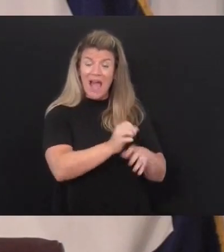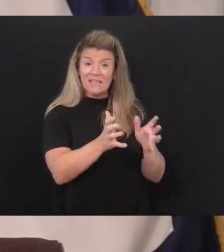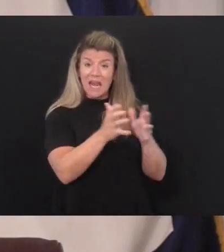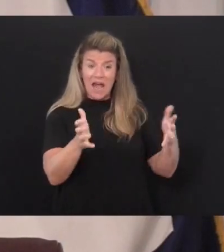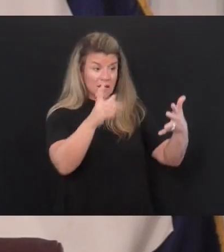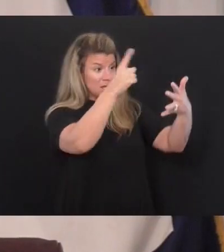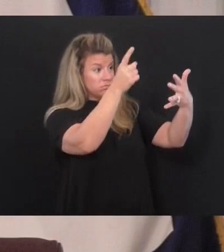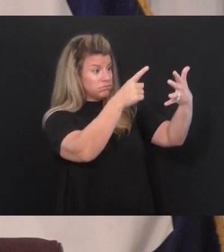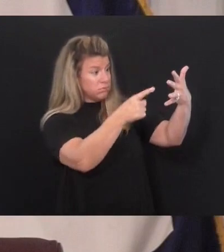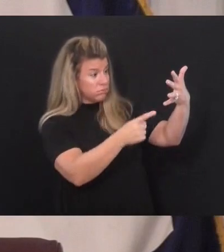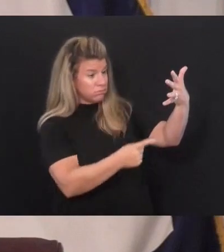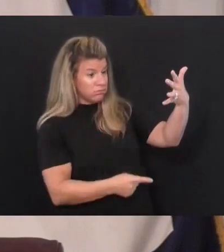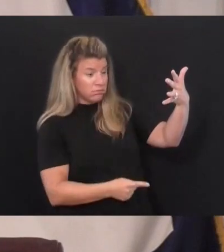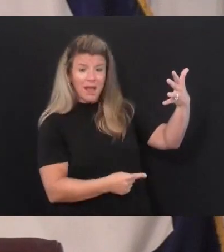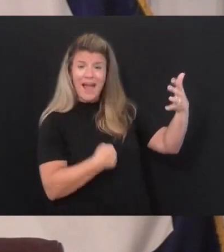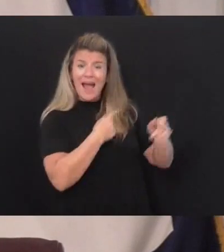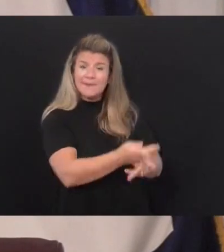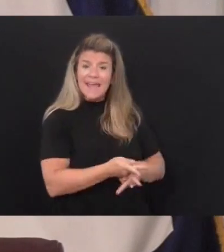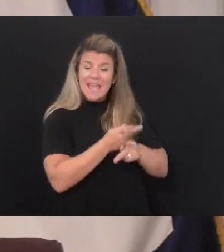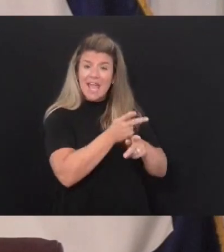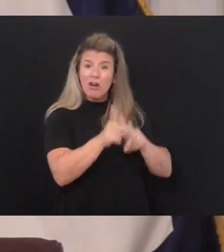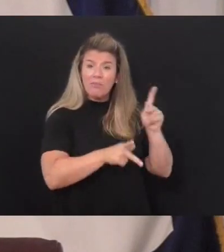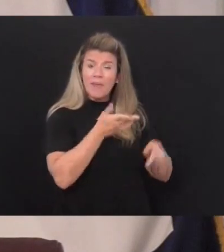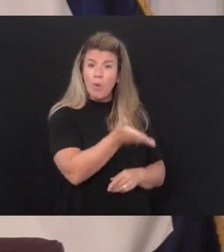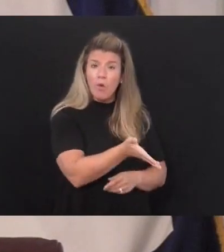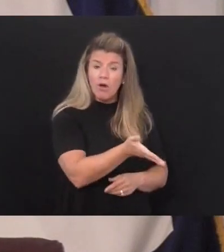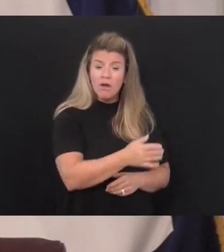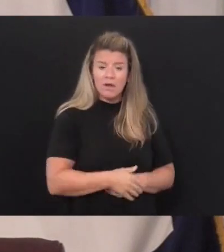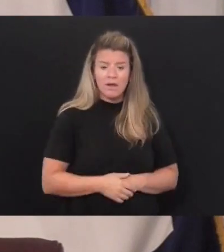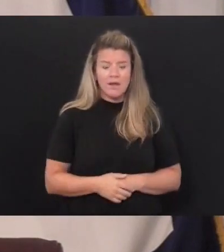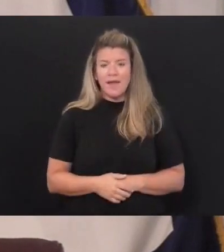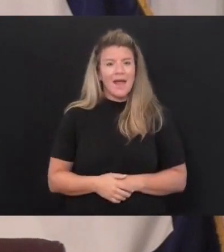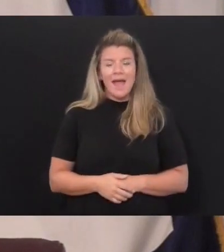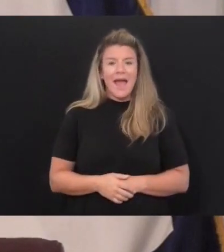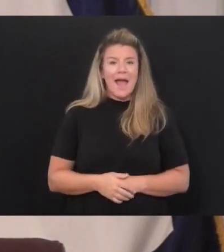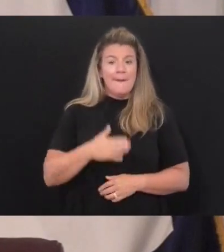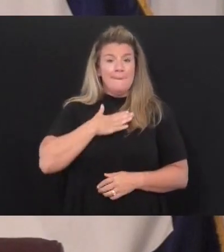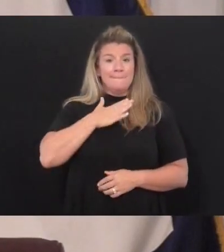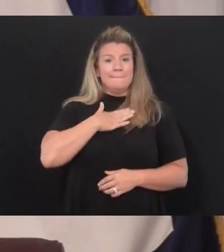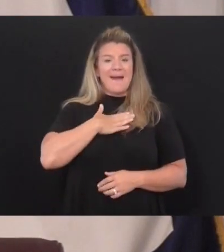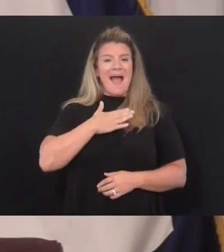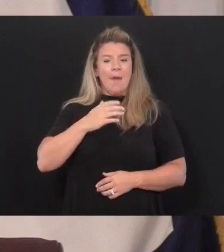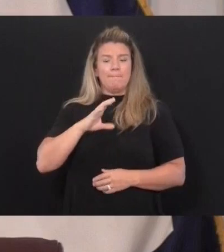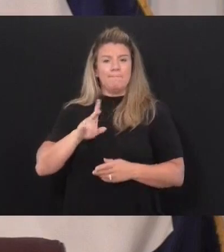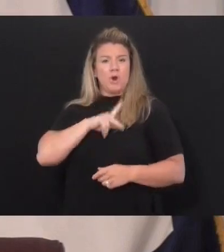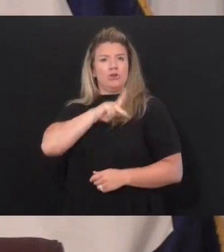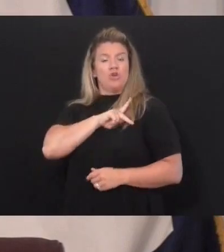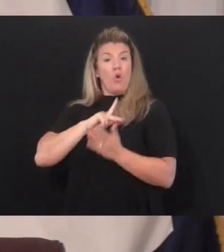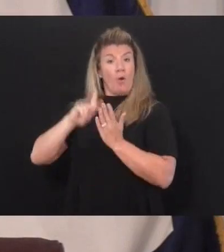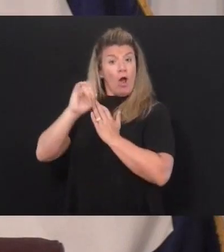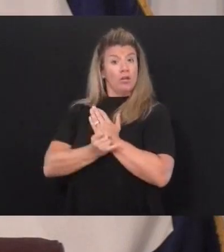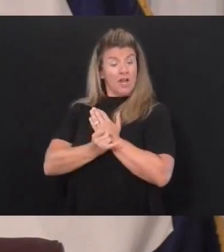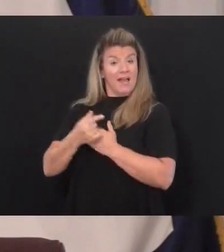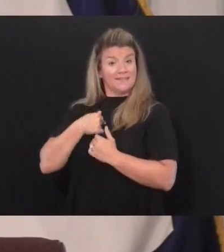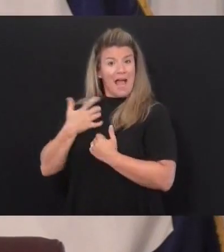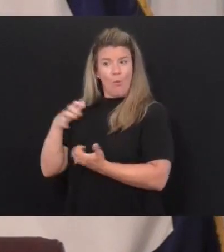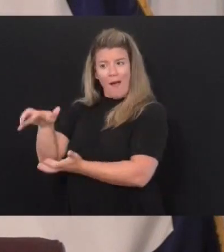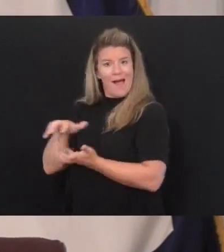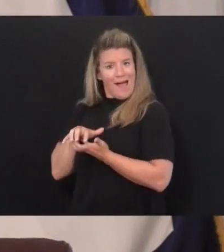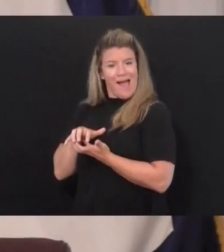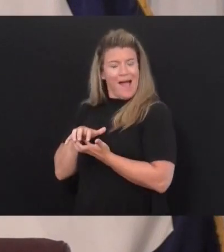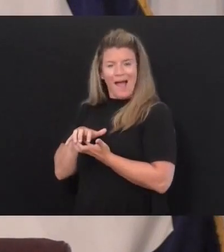PPE and testing. National Guard has to be ready at any given time, and the state of West Virginia expects us to be there.